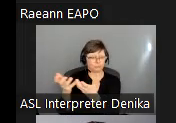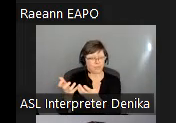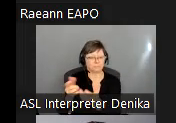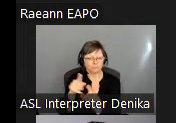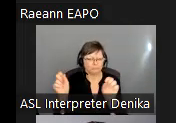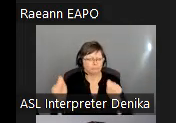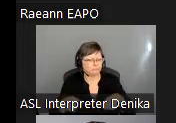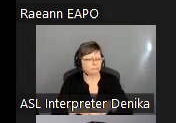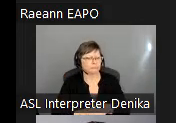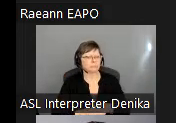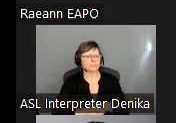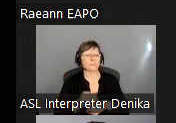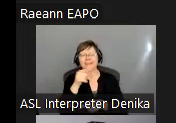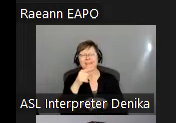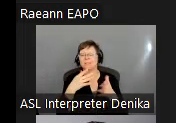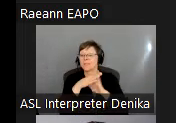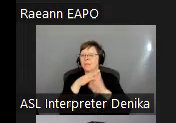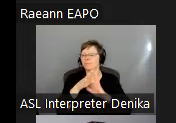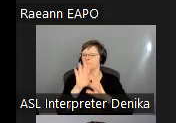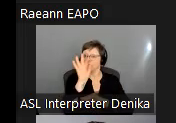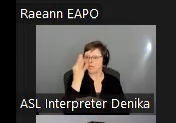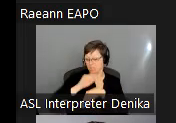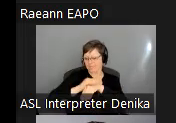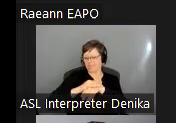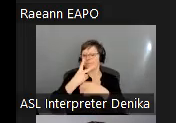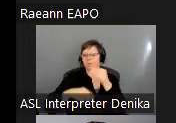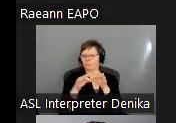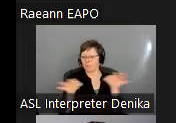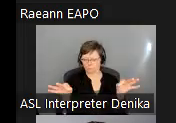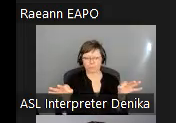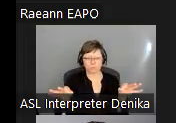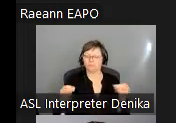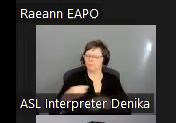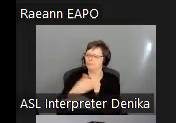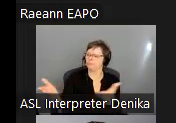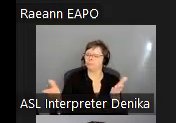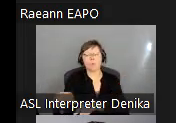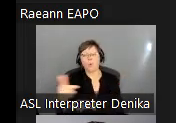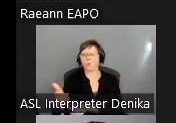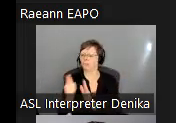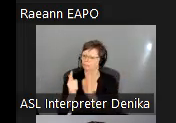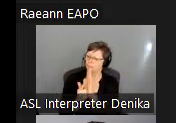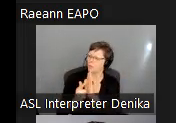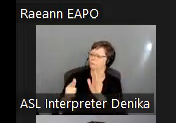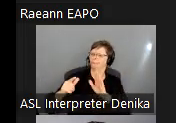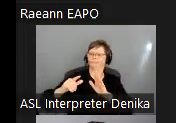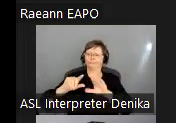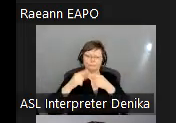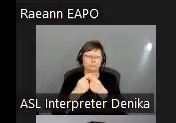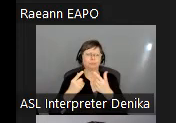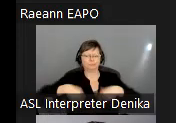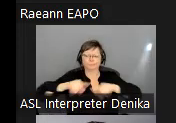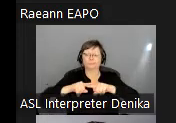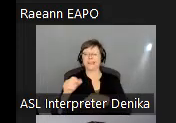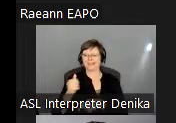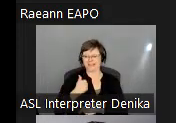we basically developed this in French and English. We put it out to all our law enforcement partners. Today, in fact, I reach out to the Canadian Legion, and we're going to ask